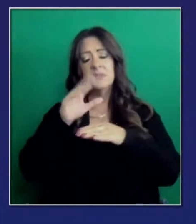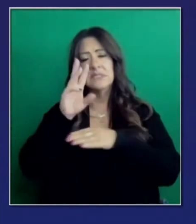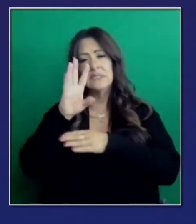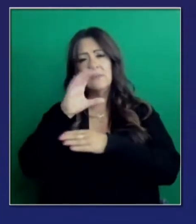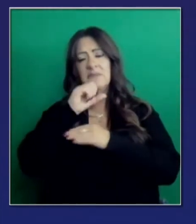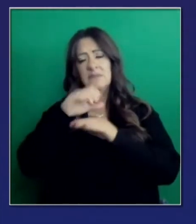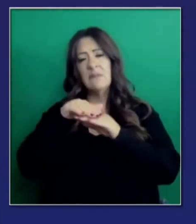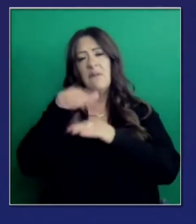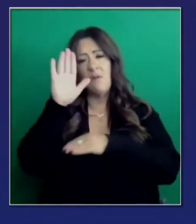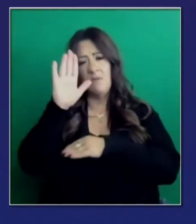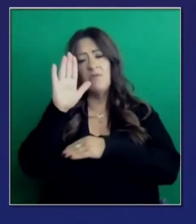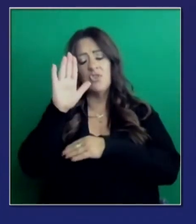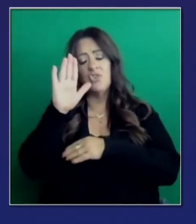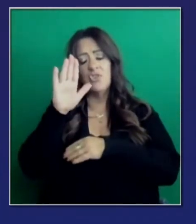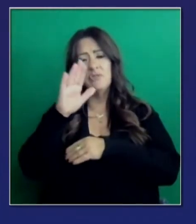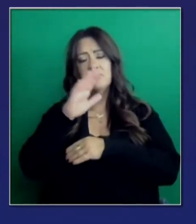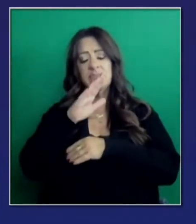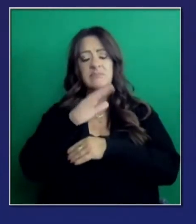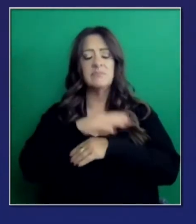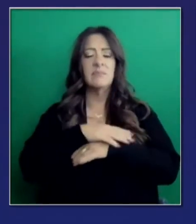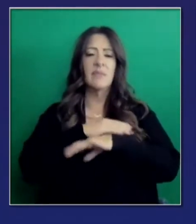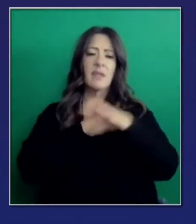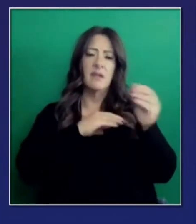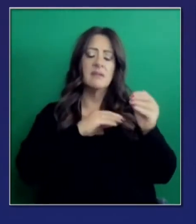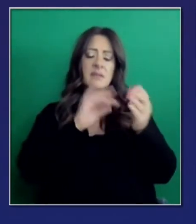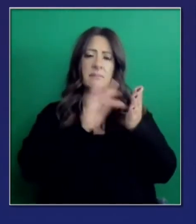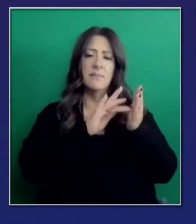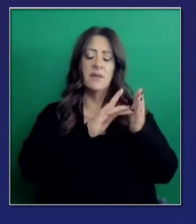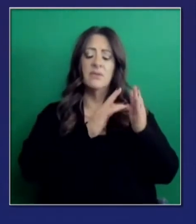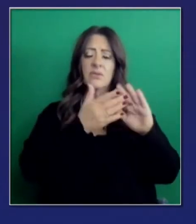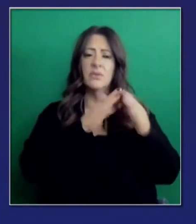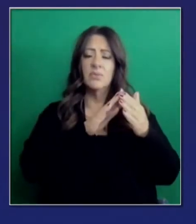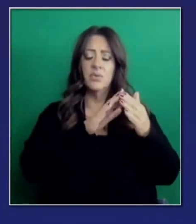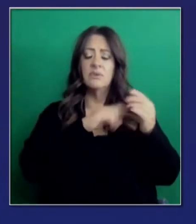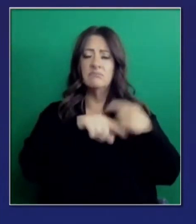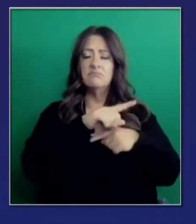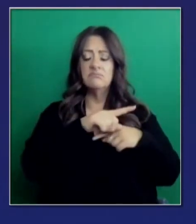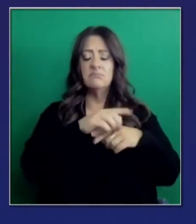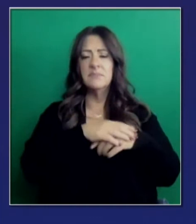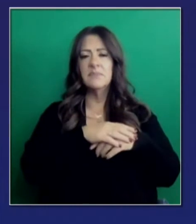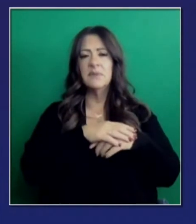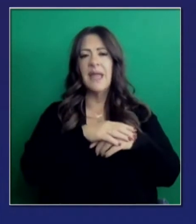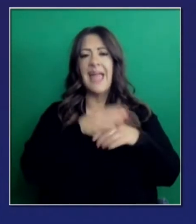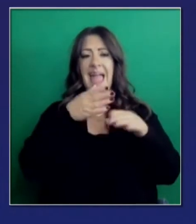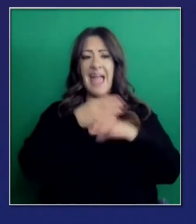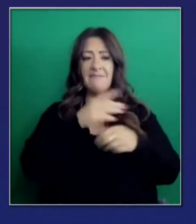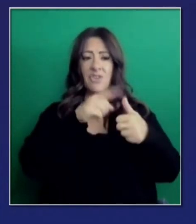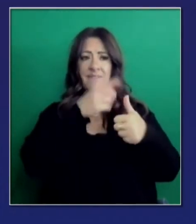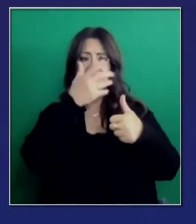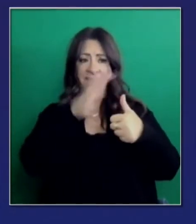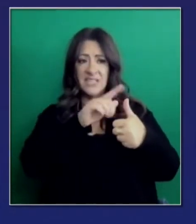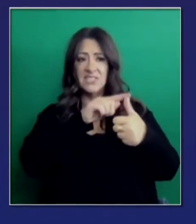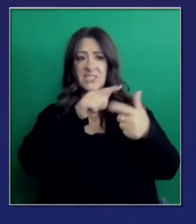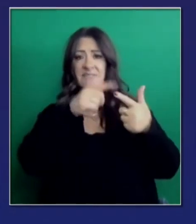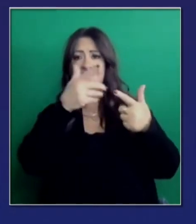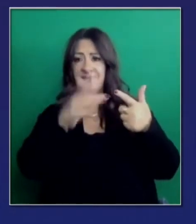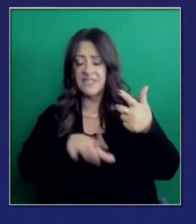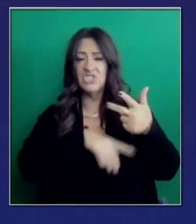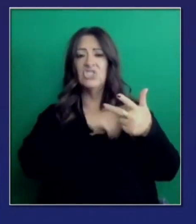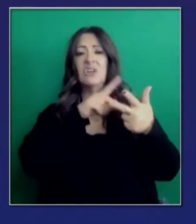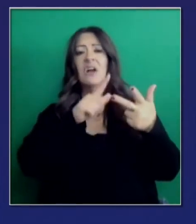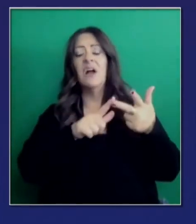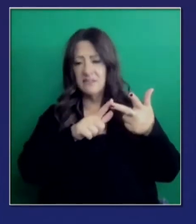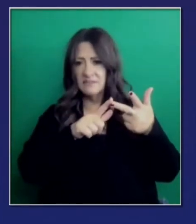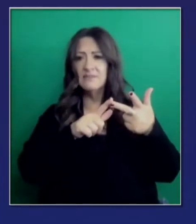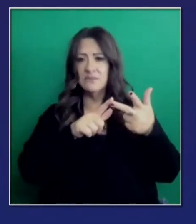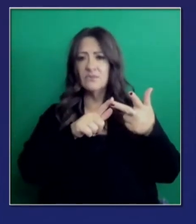want to, though, more importantly, as we work through this cohort, begin to transition. And you'll hear a lot more about this tomorrow in